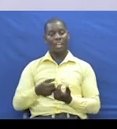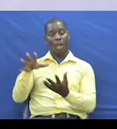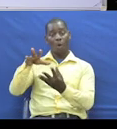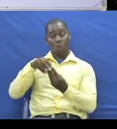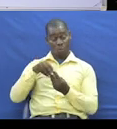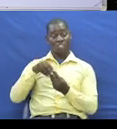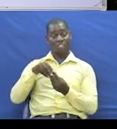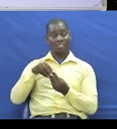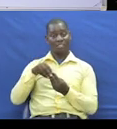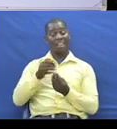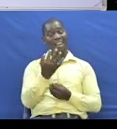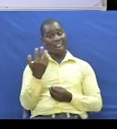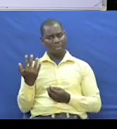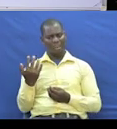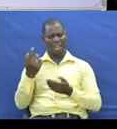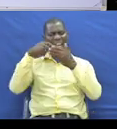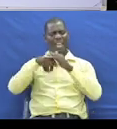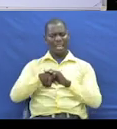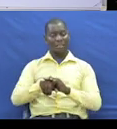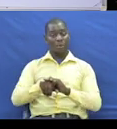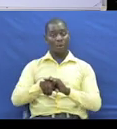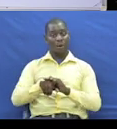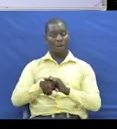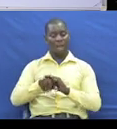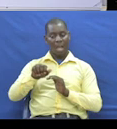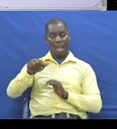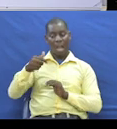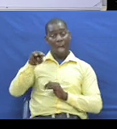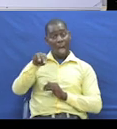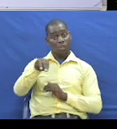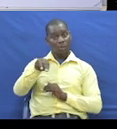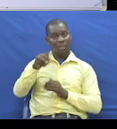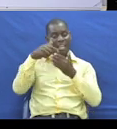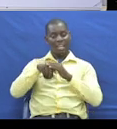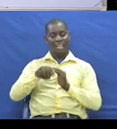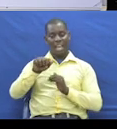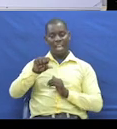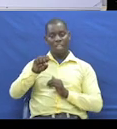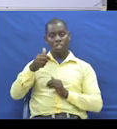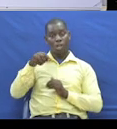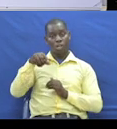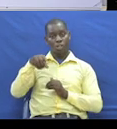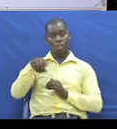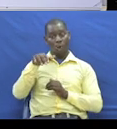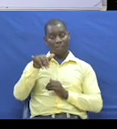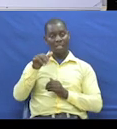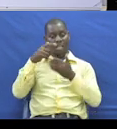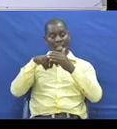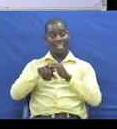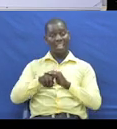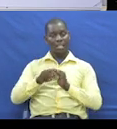now that the number of neutron of this particular atom, or of this particular isotope of